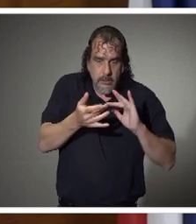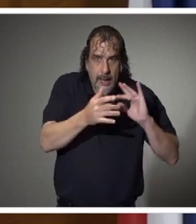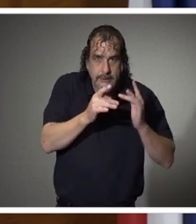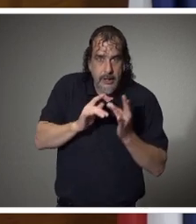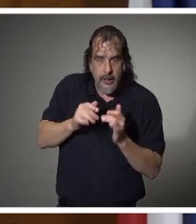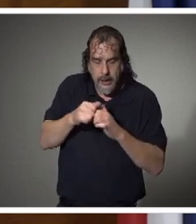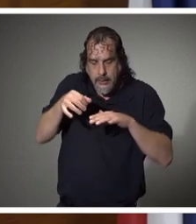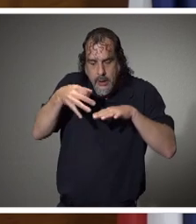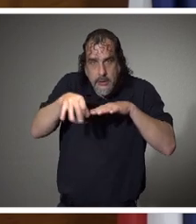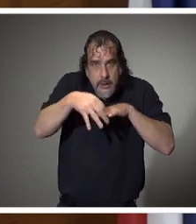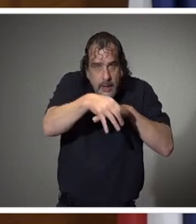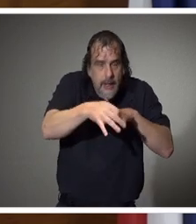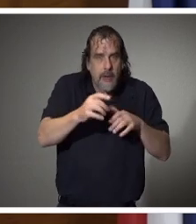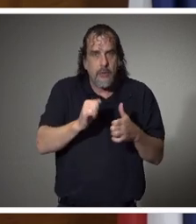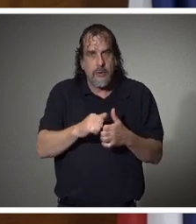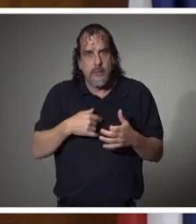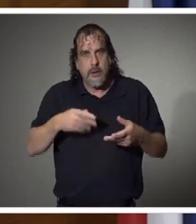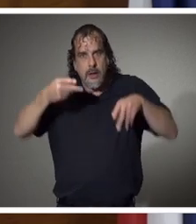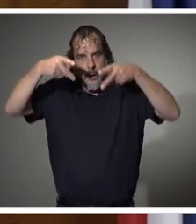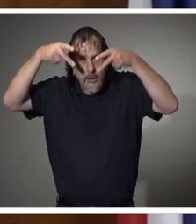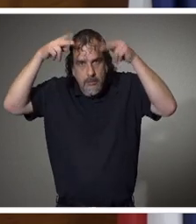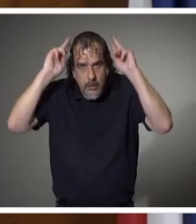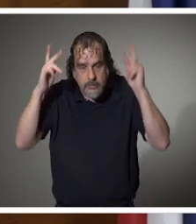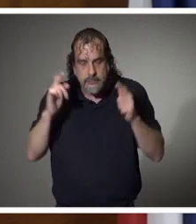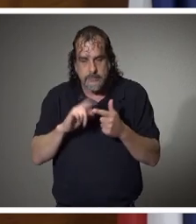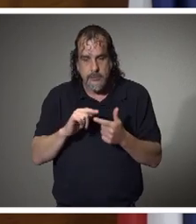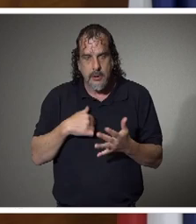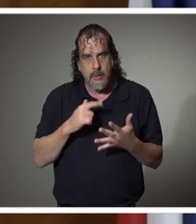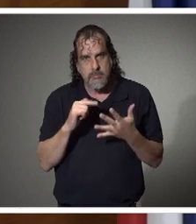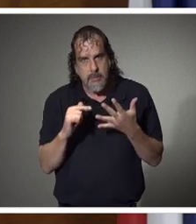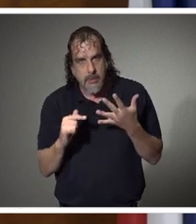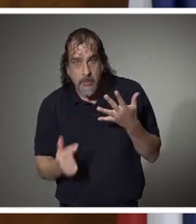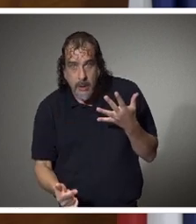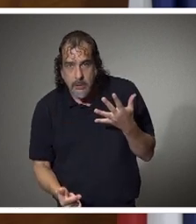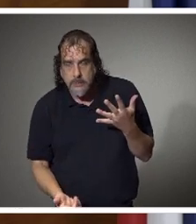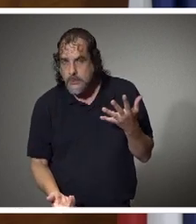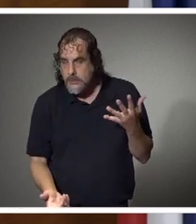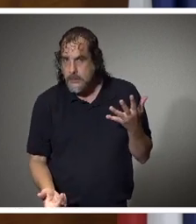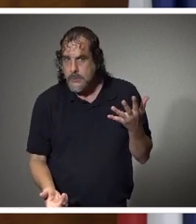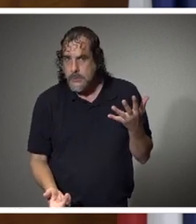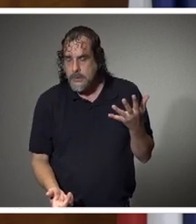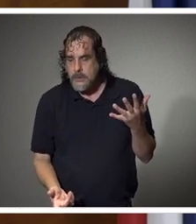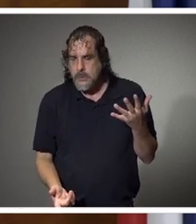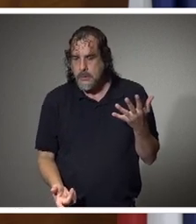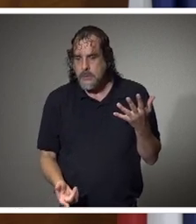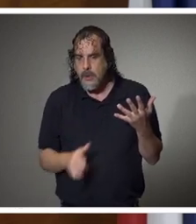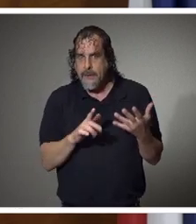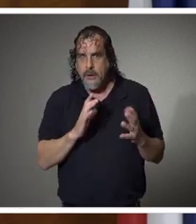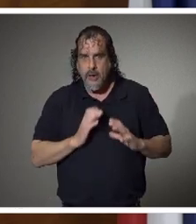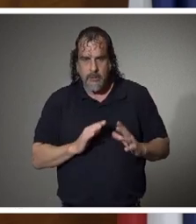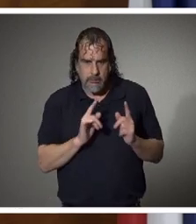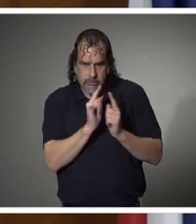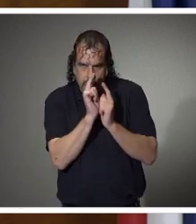nail salons and barbershops, et cetera, and their customers.